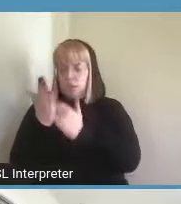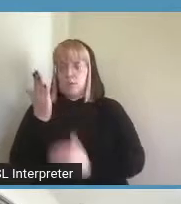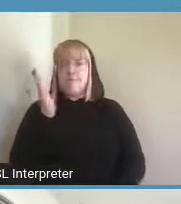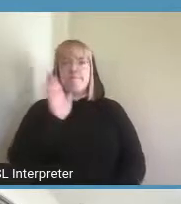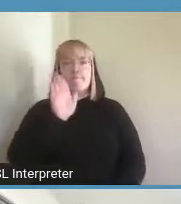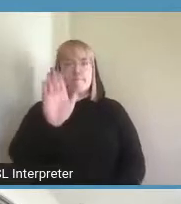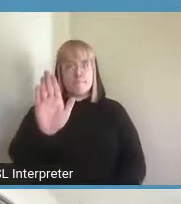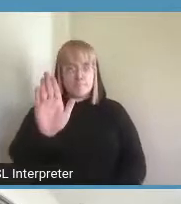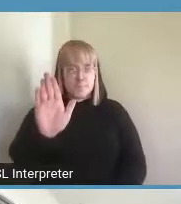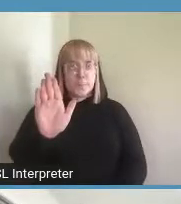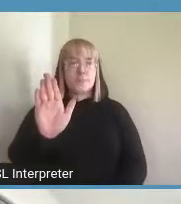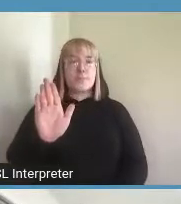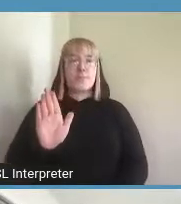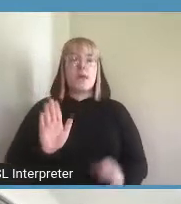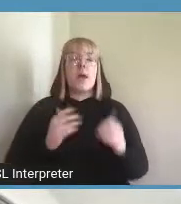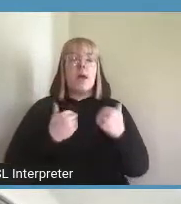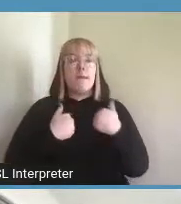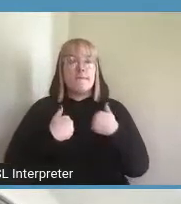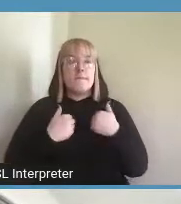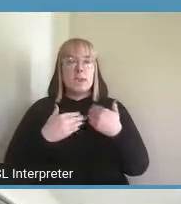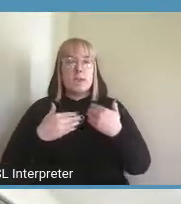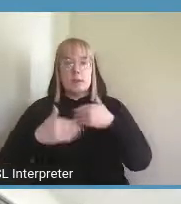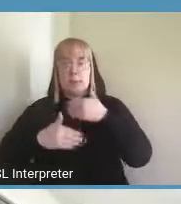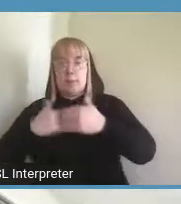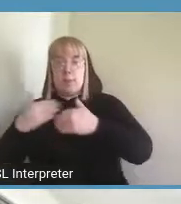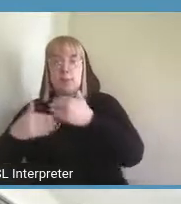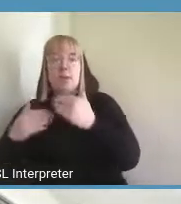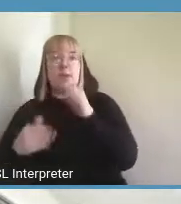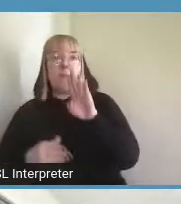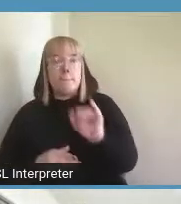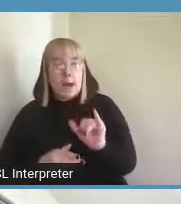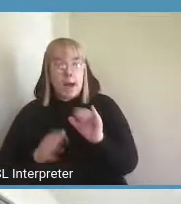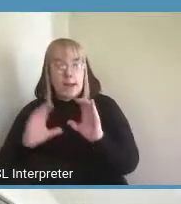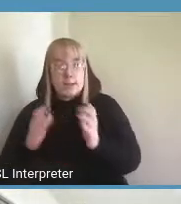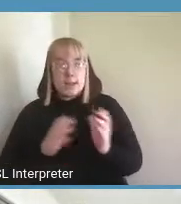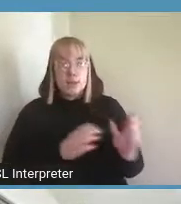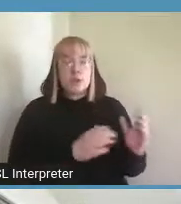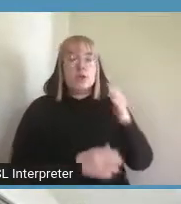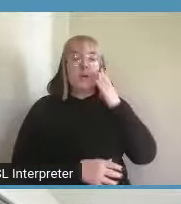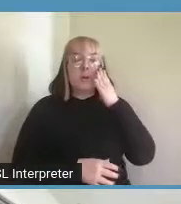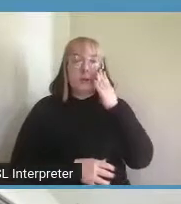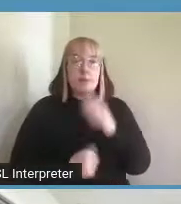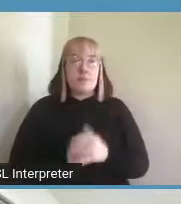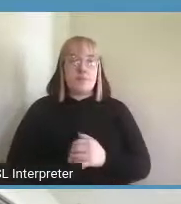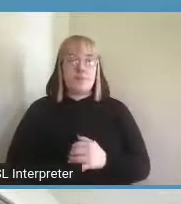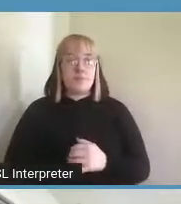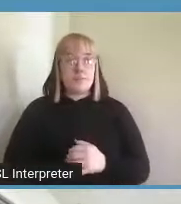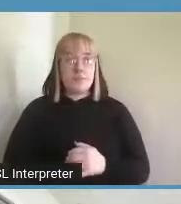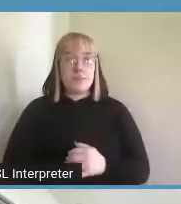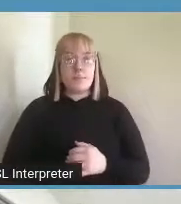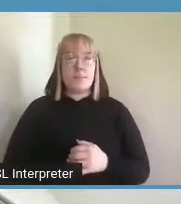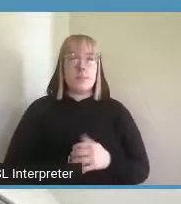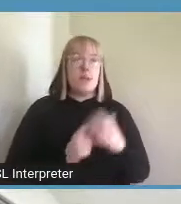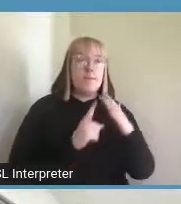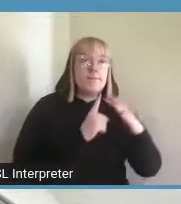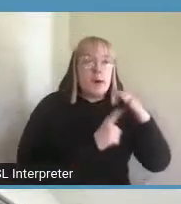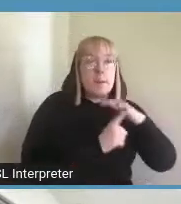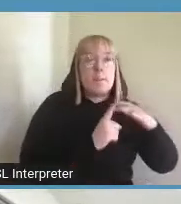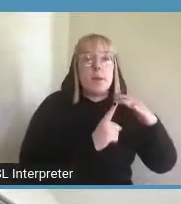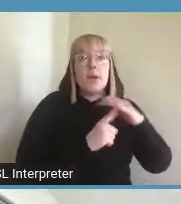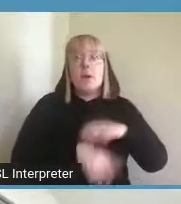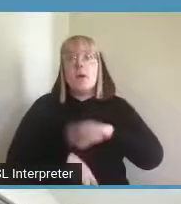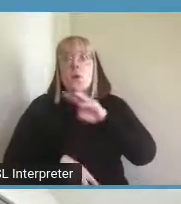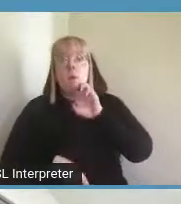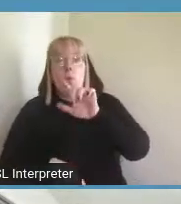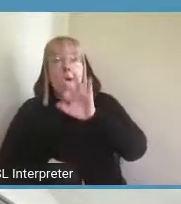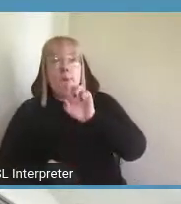have sort of segmentation by sector. So you could look just at the cultural nonprofits or the environmental nonprofits, animal welfare,